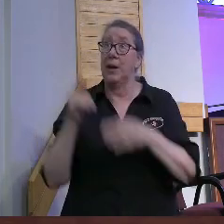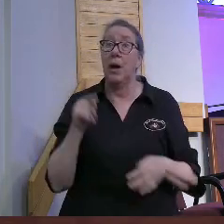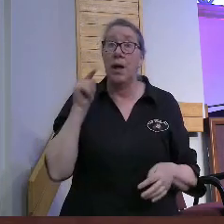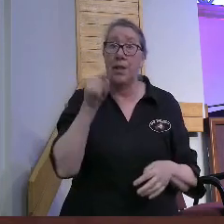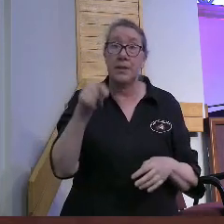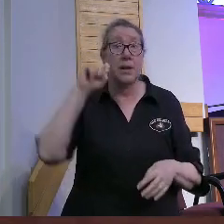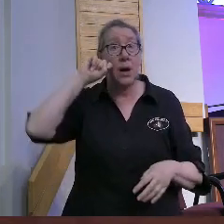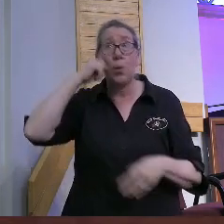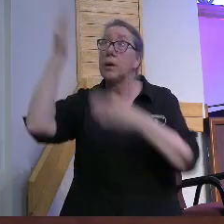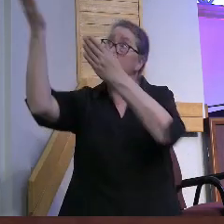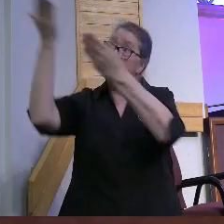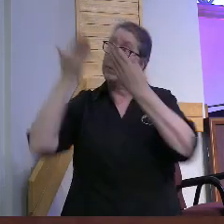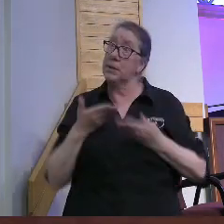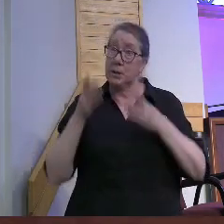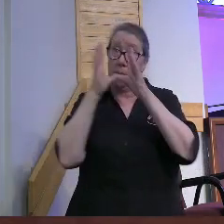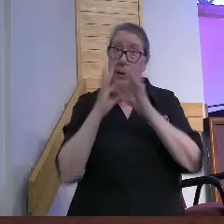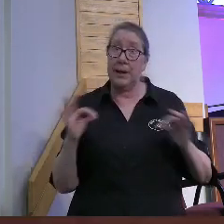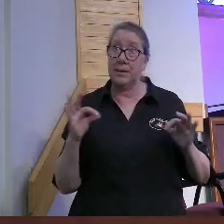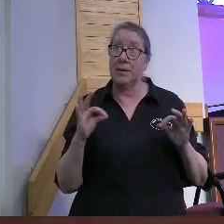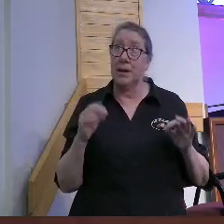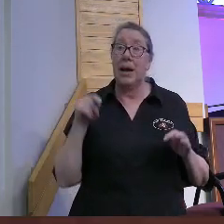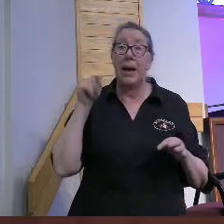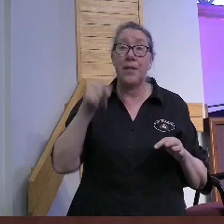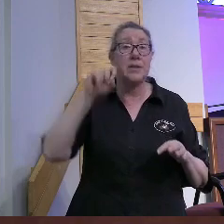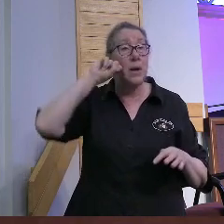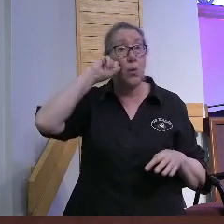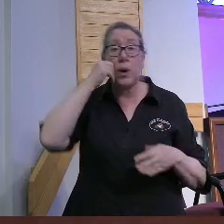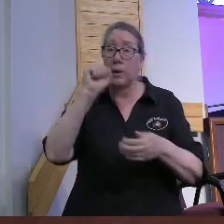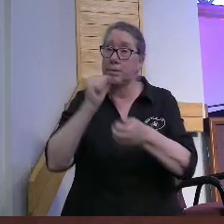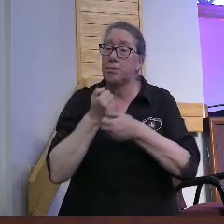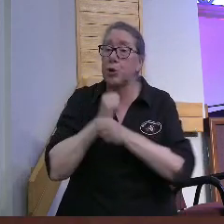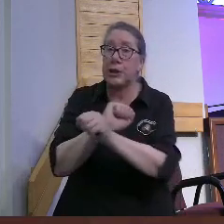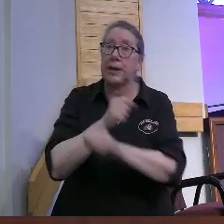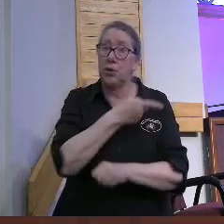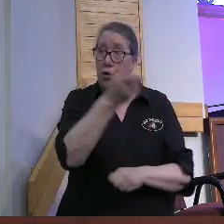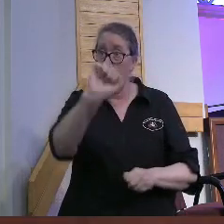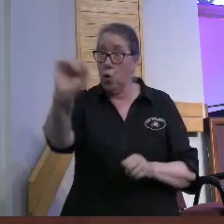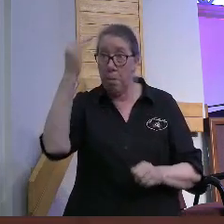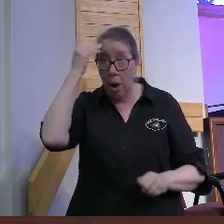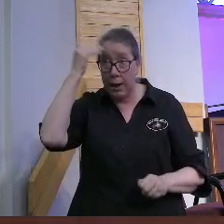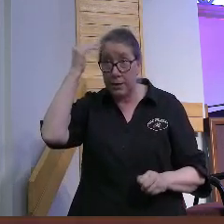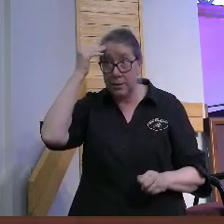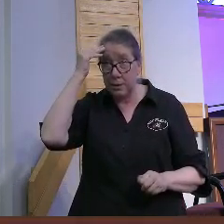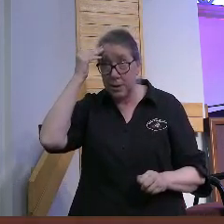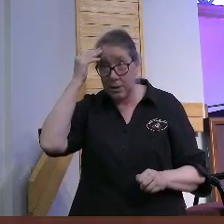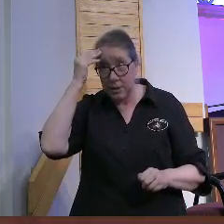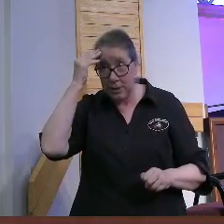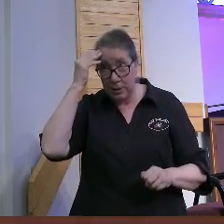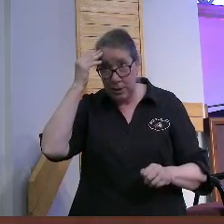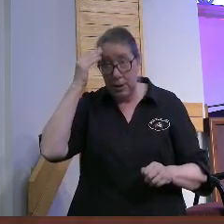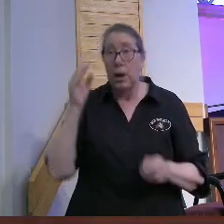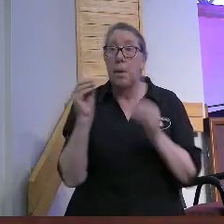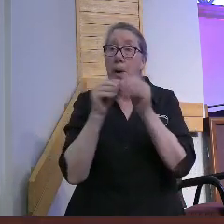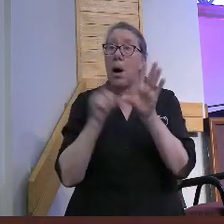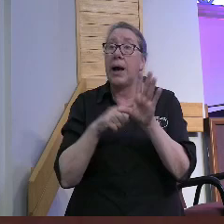and minds through Christ Jesus. You know, Paul wrote that letter from jail. But he dismissed all the reasons. He looked over the